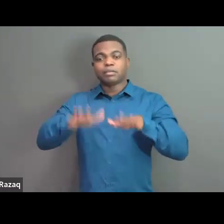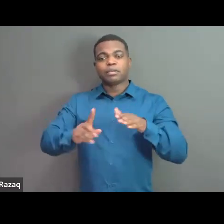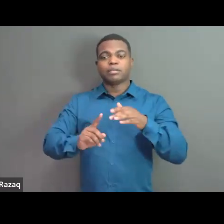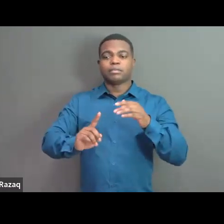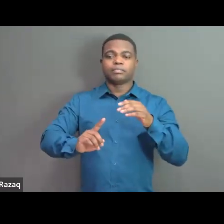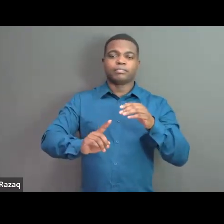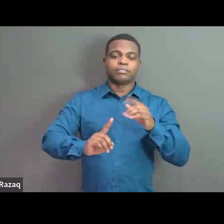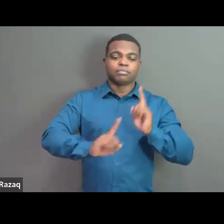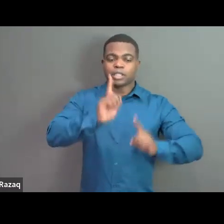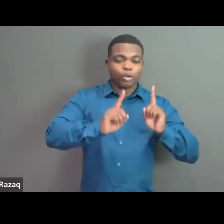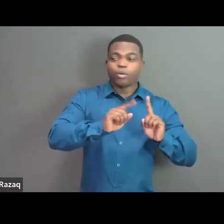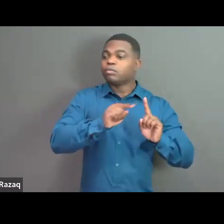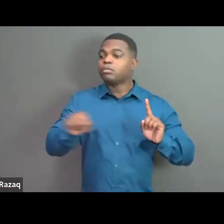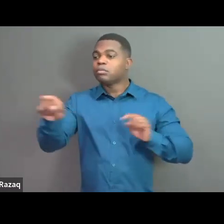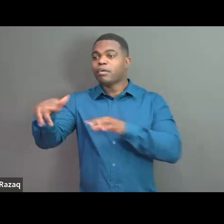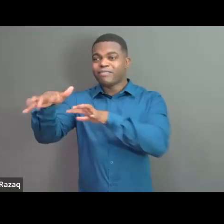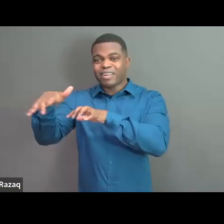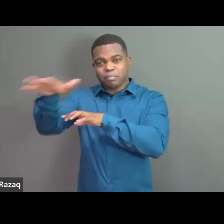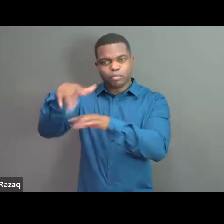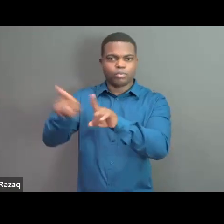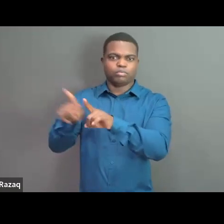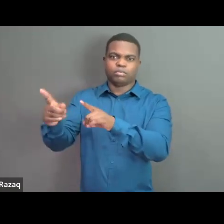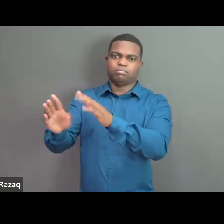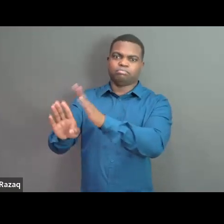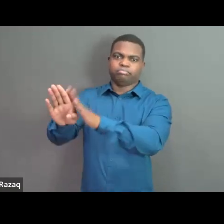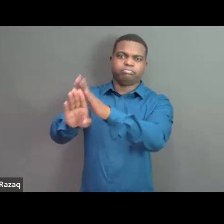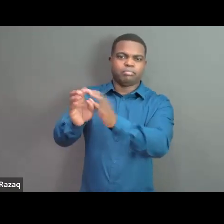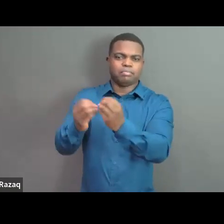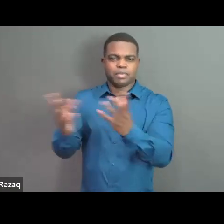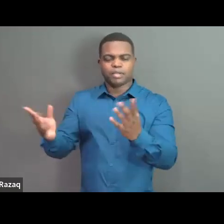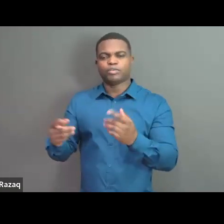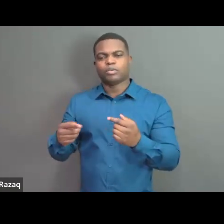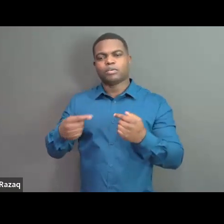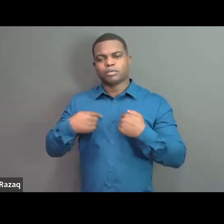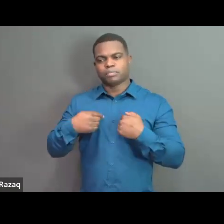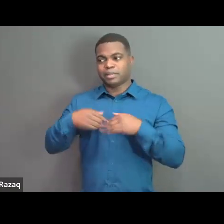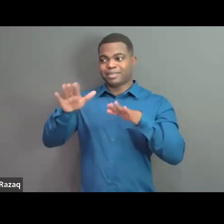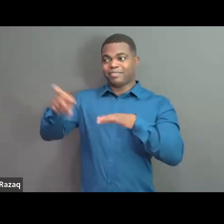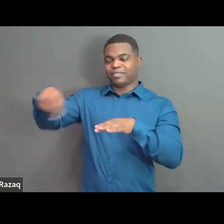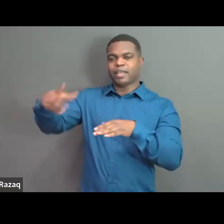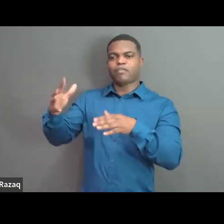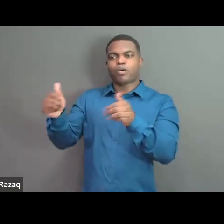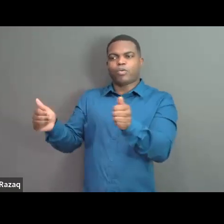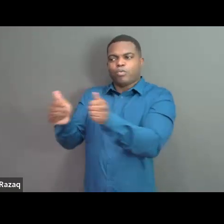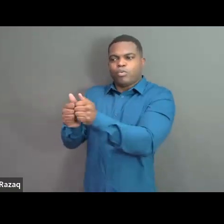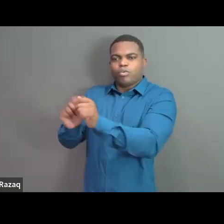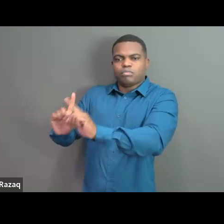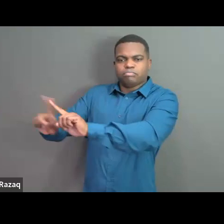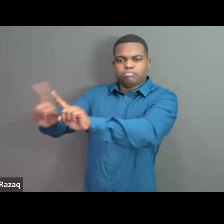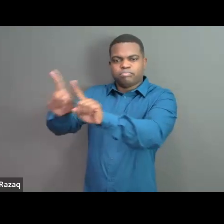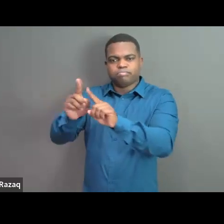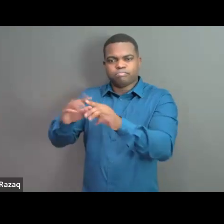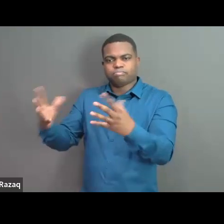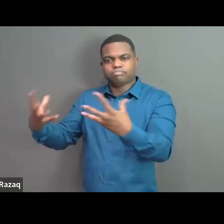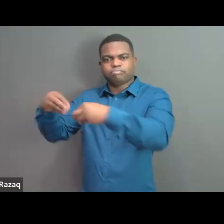Our dream is to actually see those co-working spaces every 15